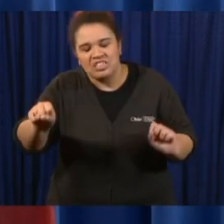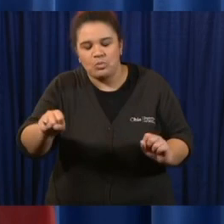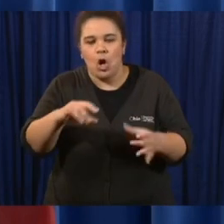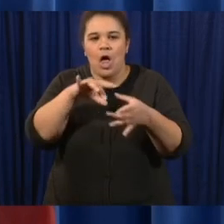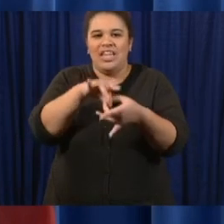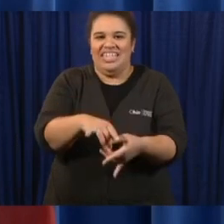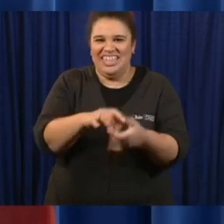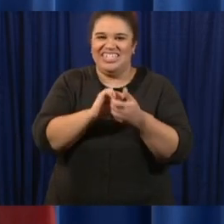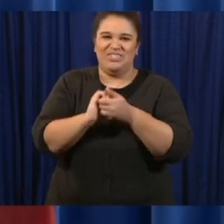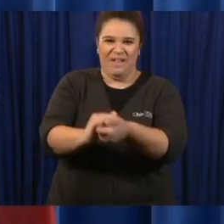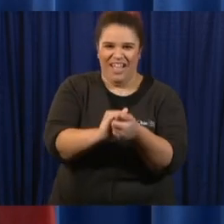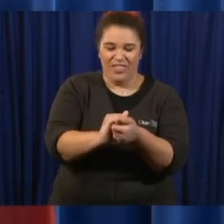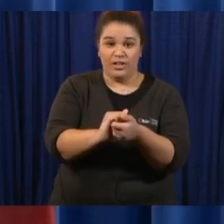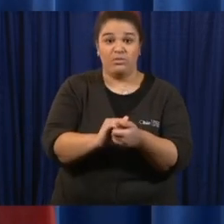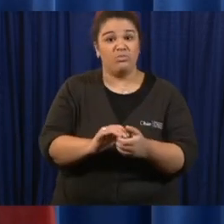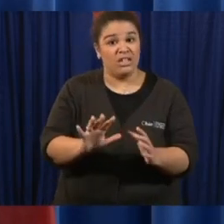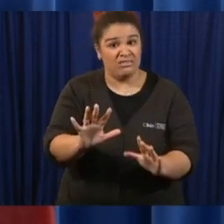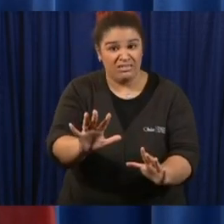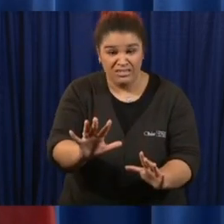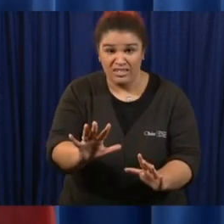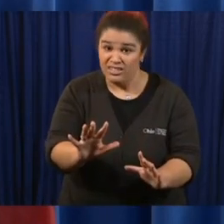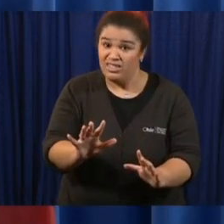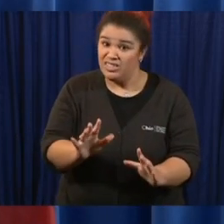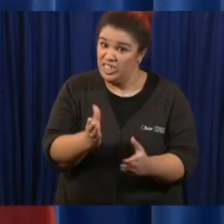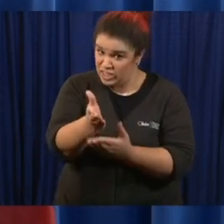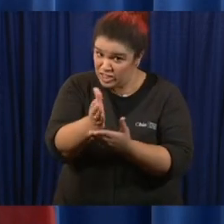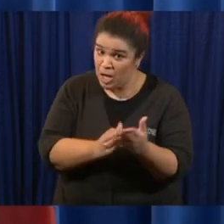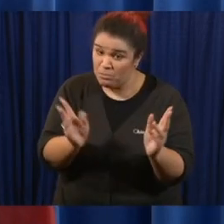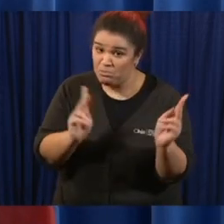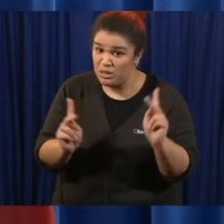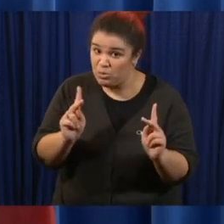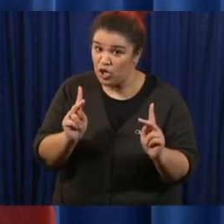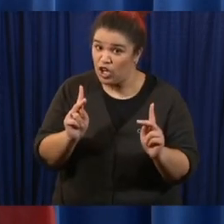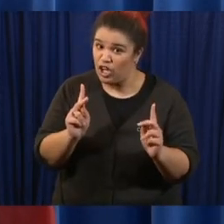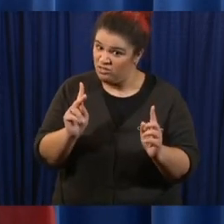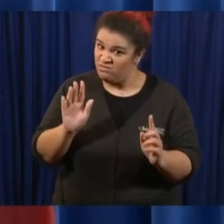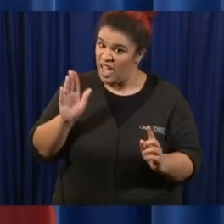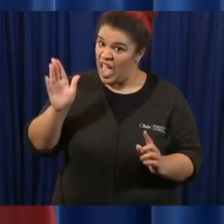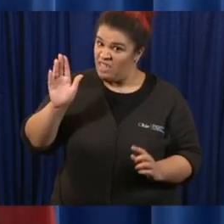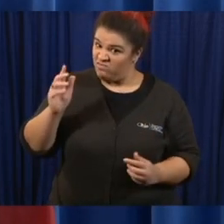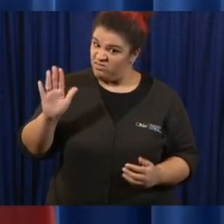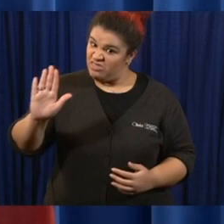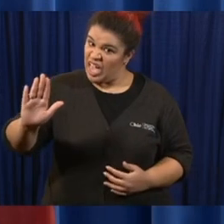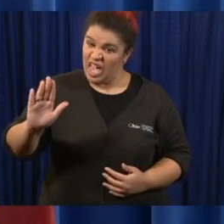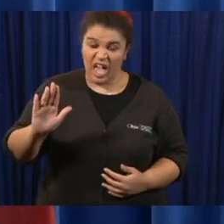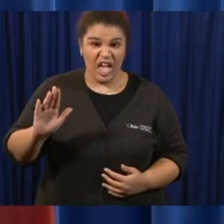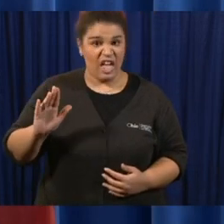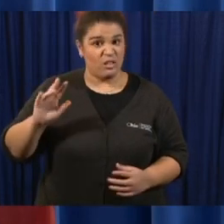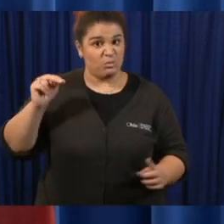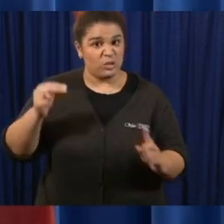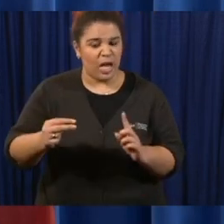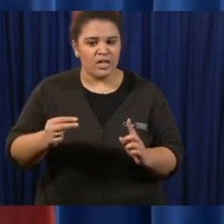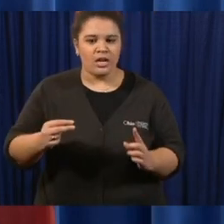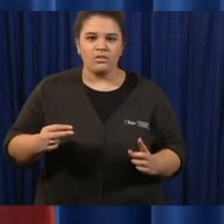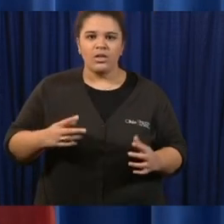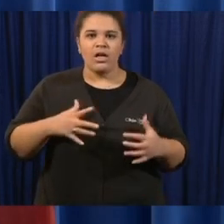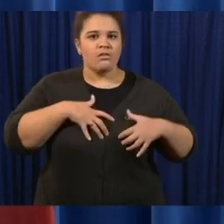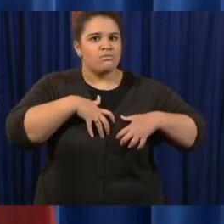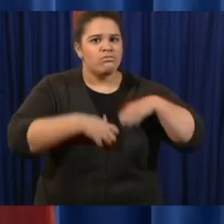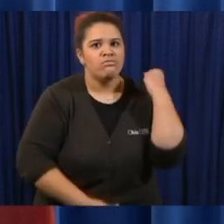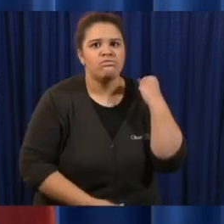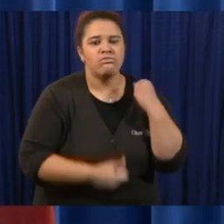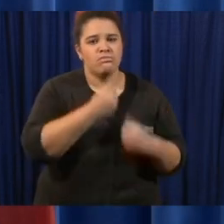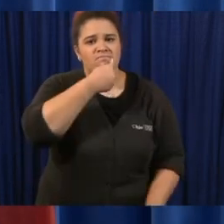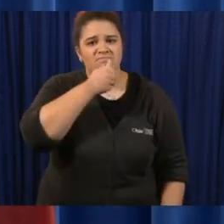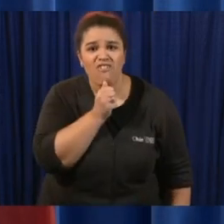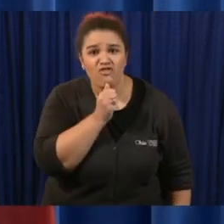how large it is, but it's out there. What do you say to those folks that are really feeling this pain, and we're seeing it again today here at the State House?